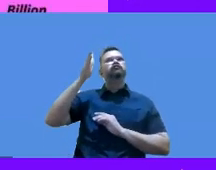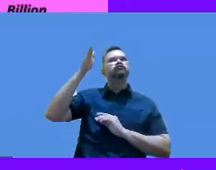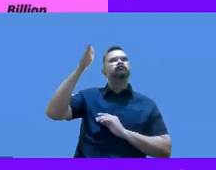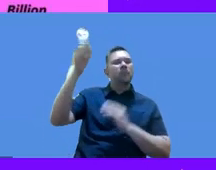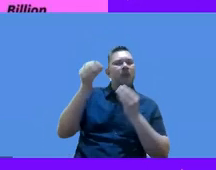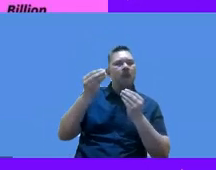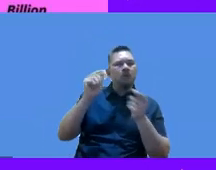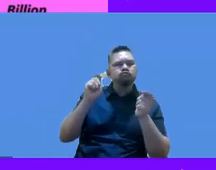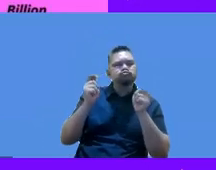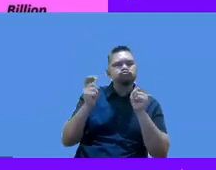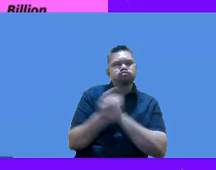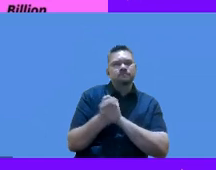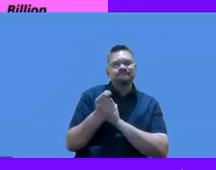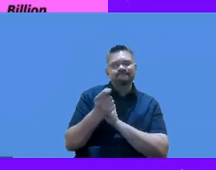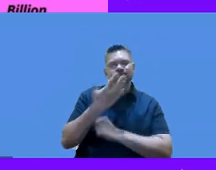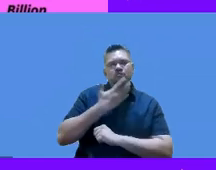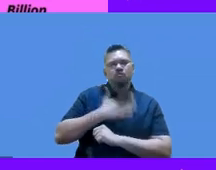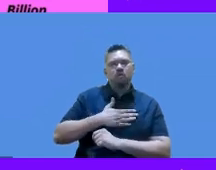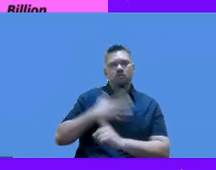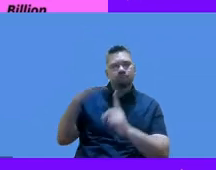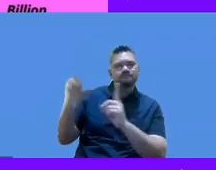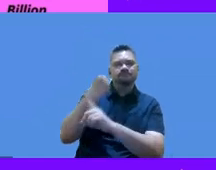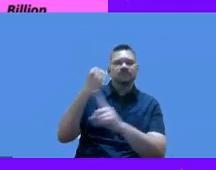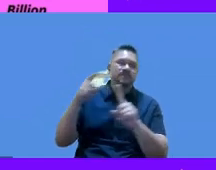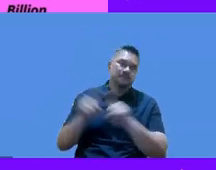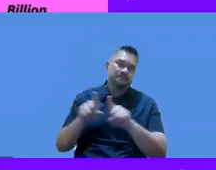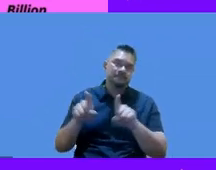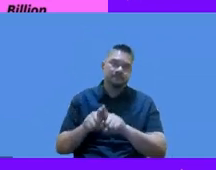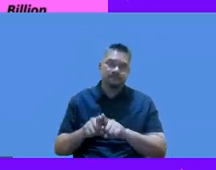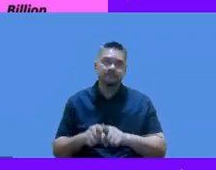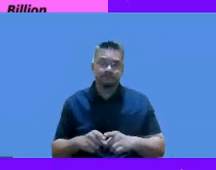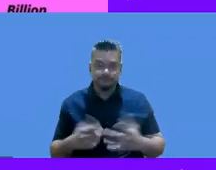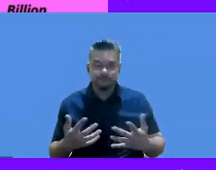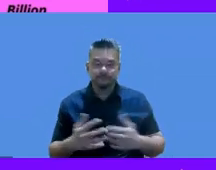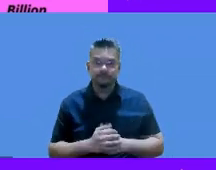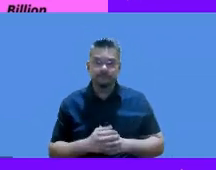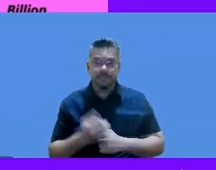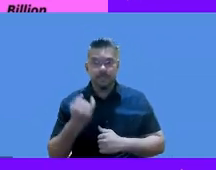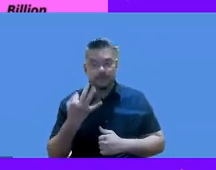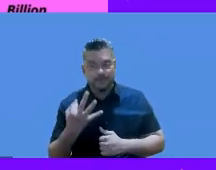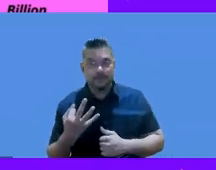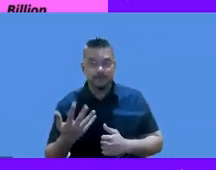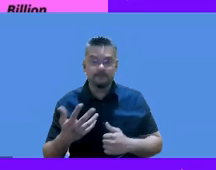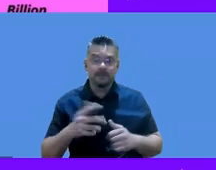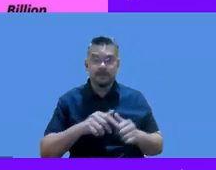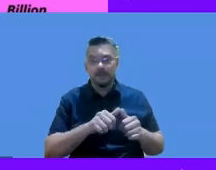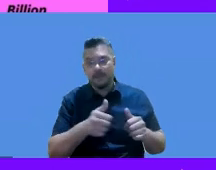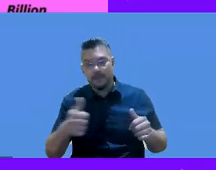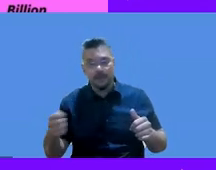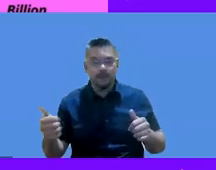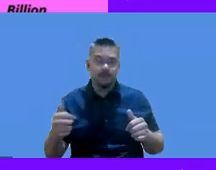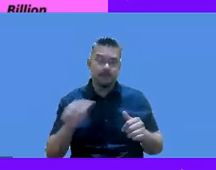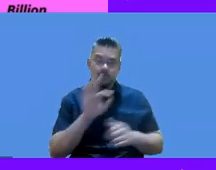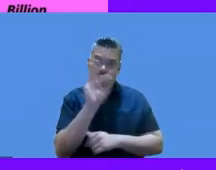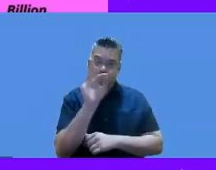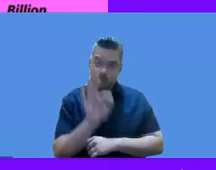Great, thank you so much, Maggie. If you have any questions for our speakers, feel free to pop them in the chat. I know some of